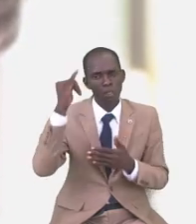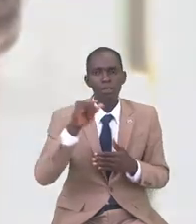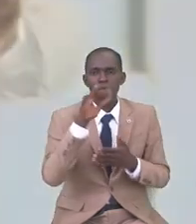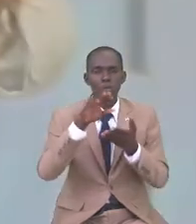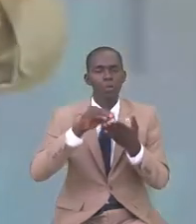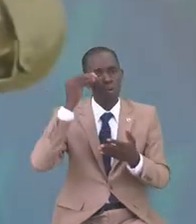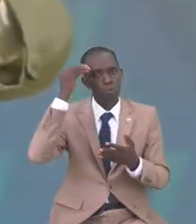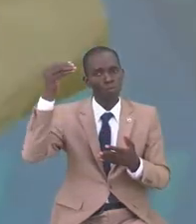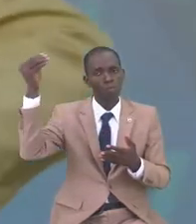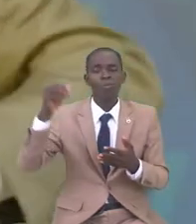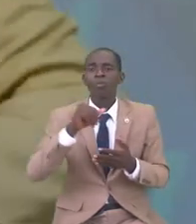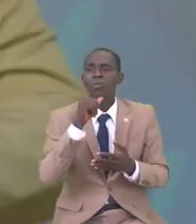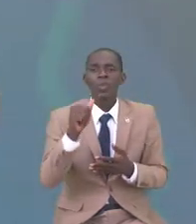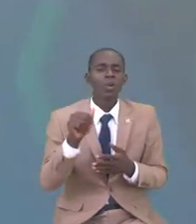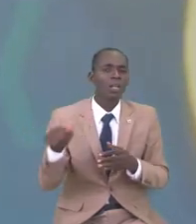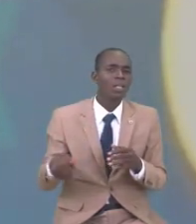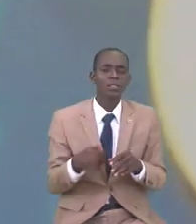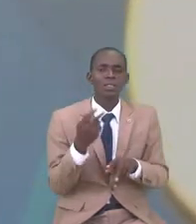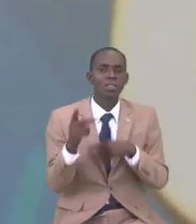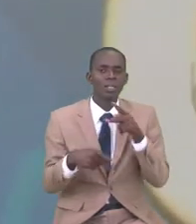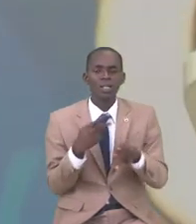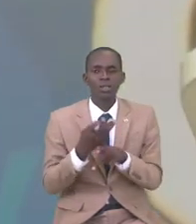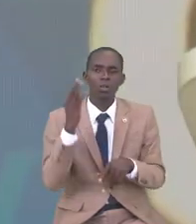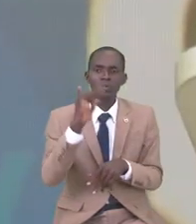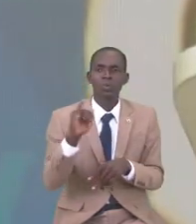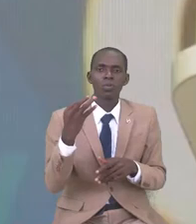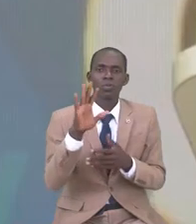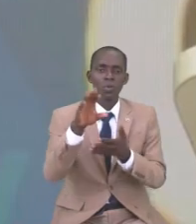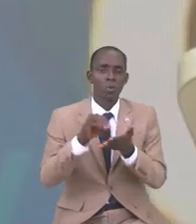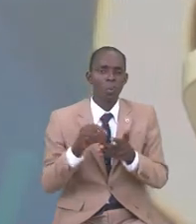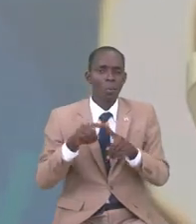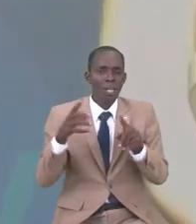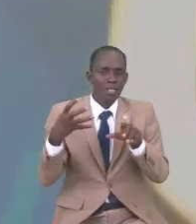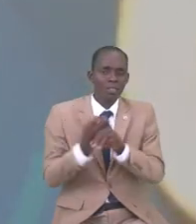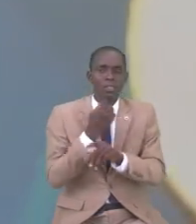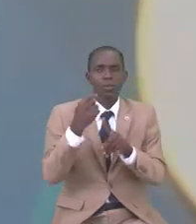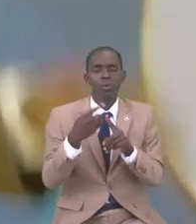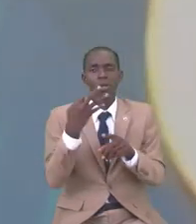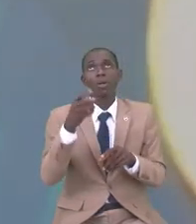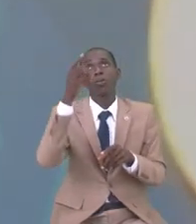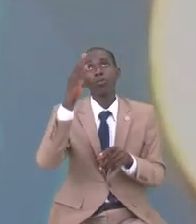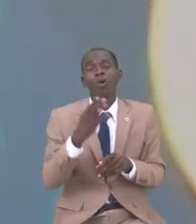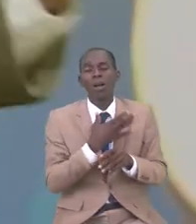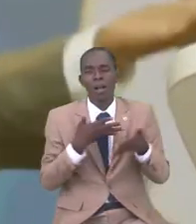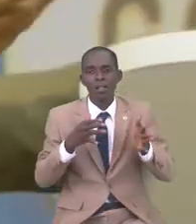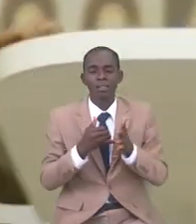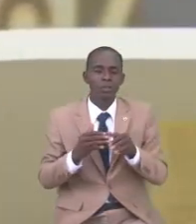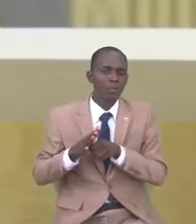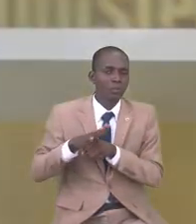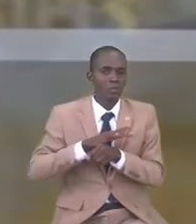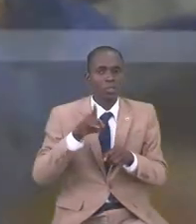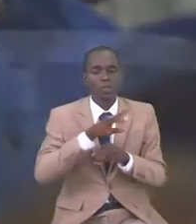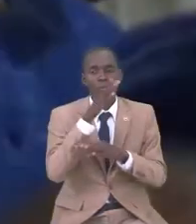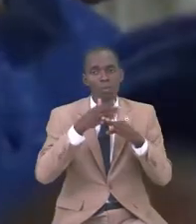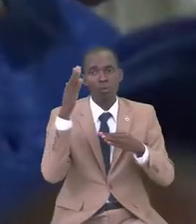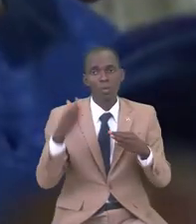own, any kind of wish of your own, and you take the word of God and it saturates you completely. And as you